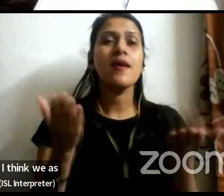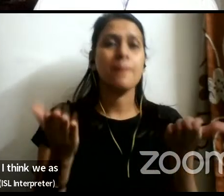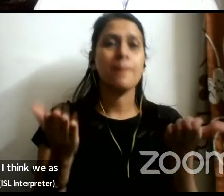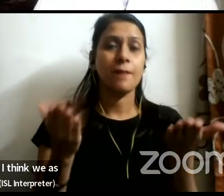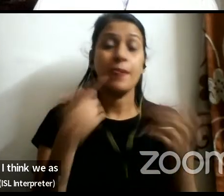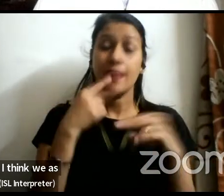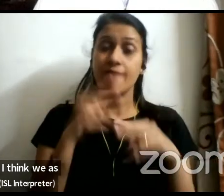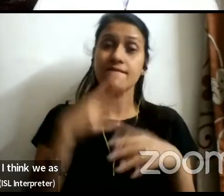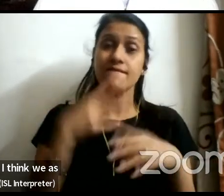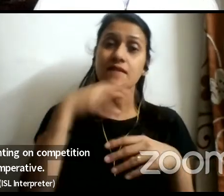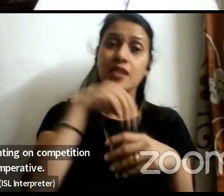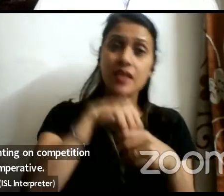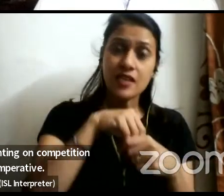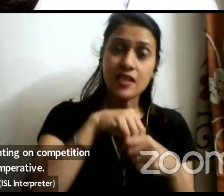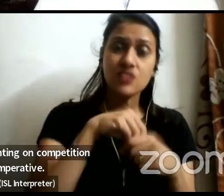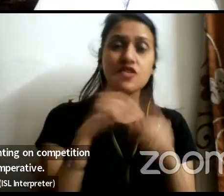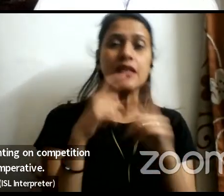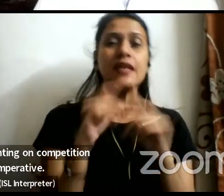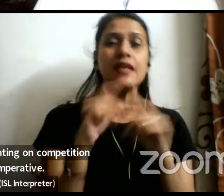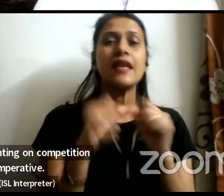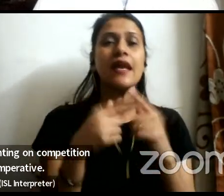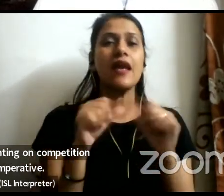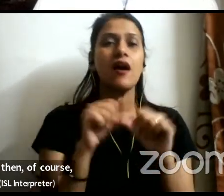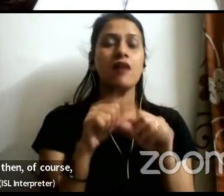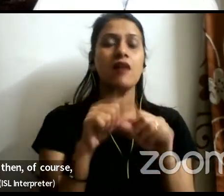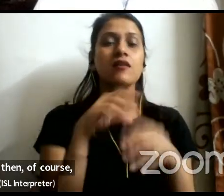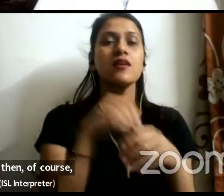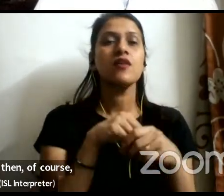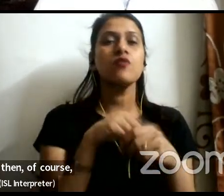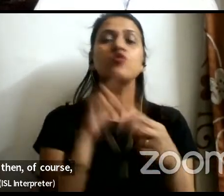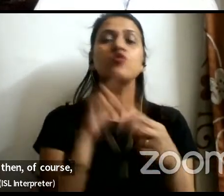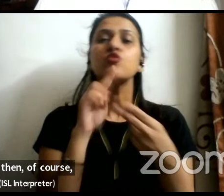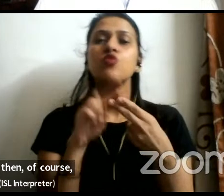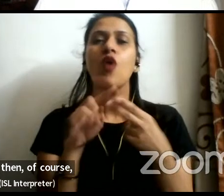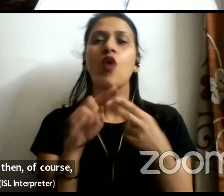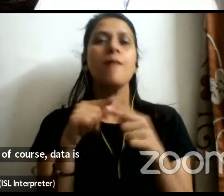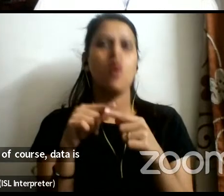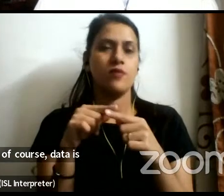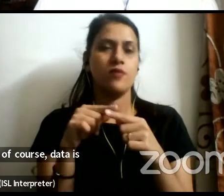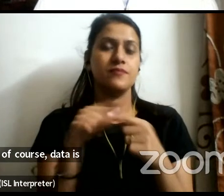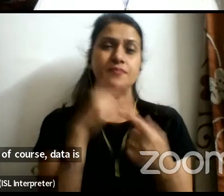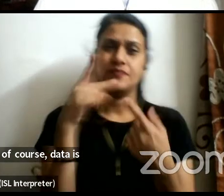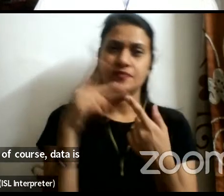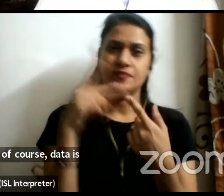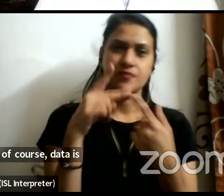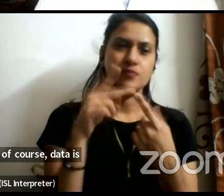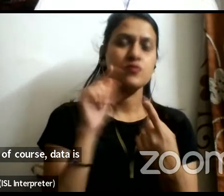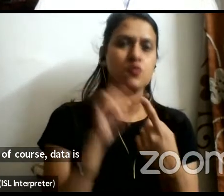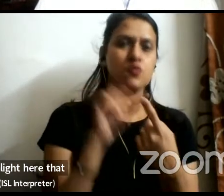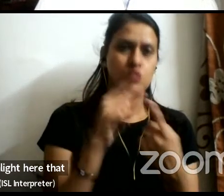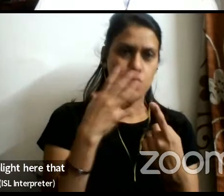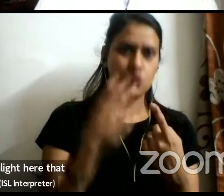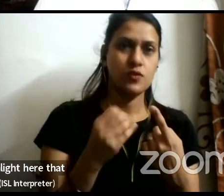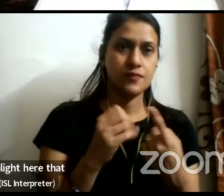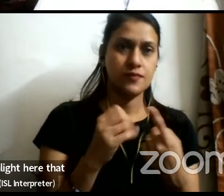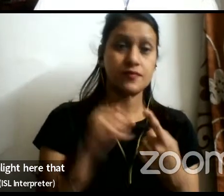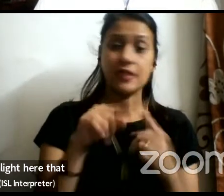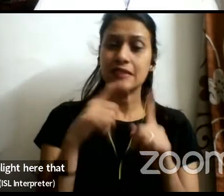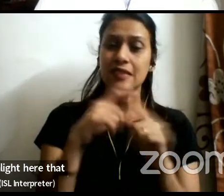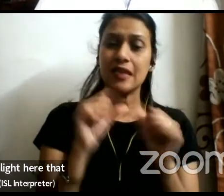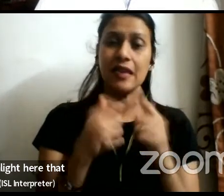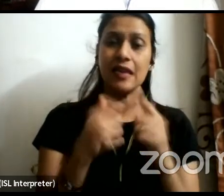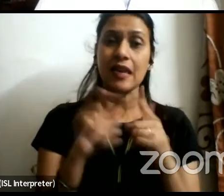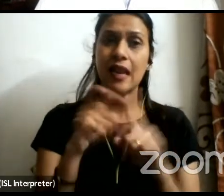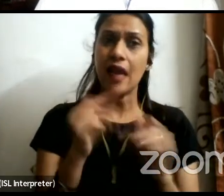with data, then of course data is talked about. I think a second point I want to highlight here, that it's not just data, it's